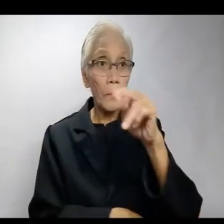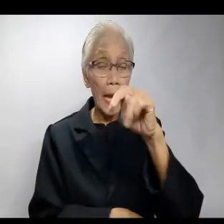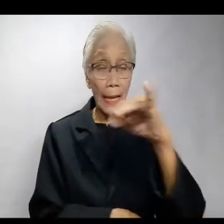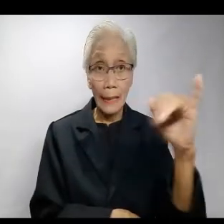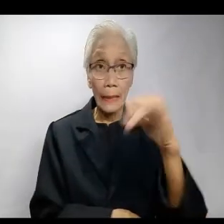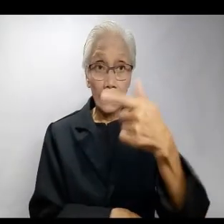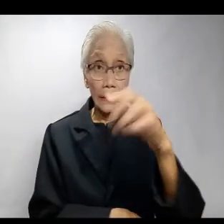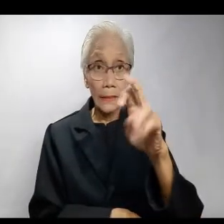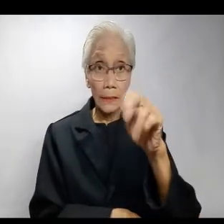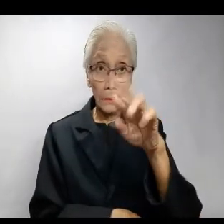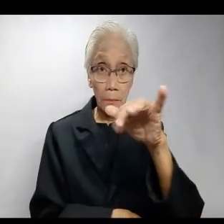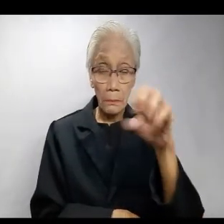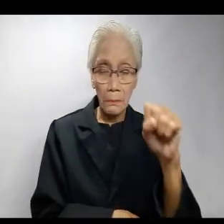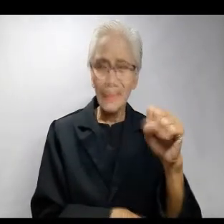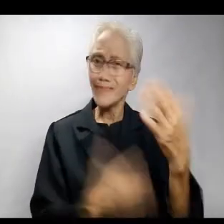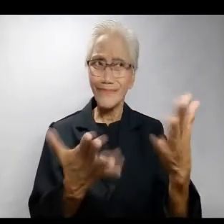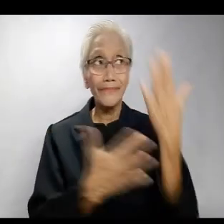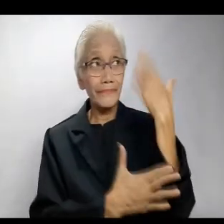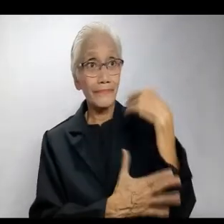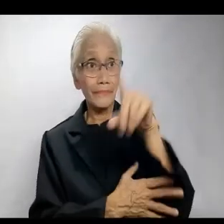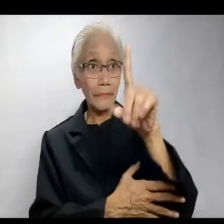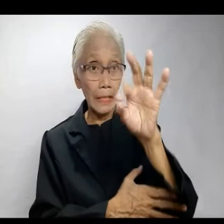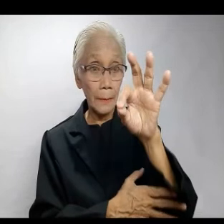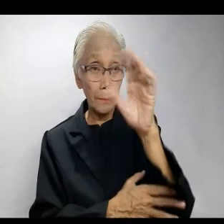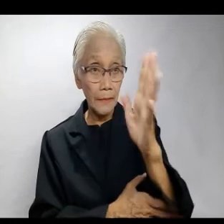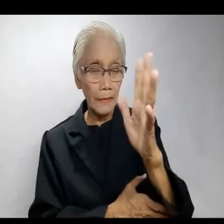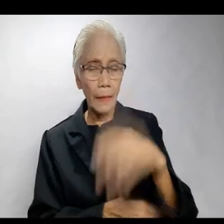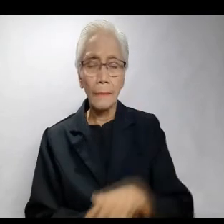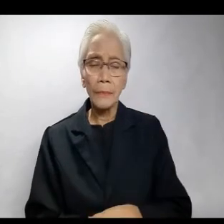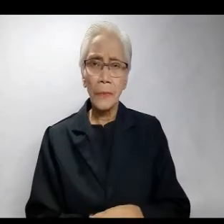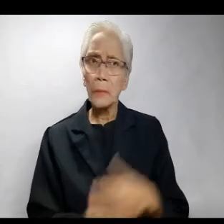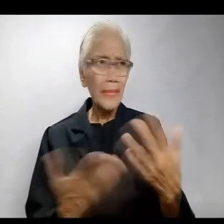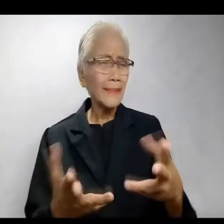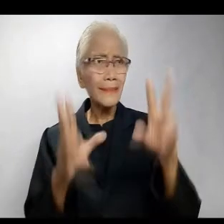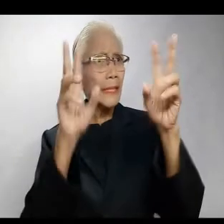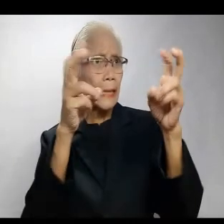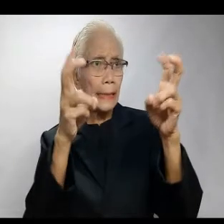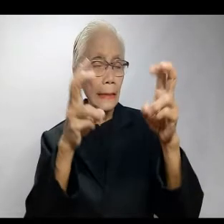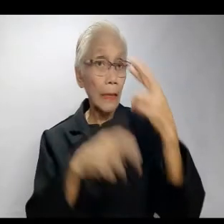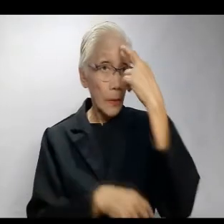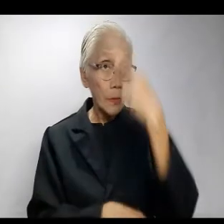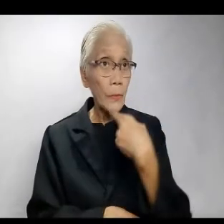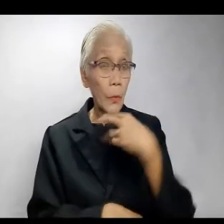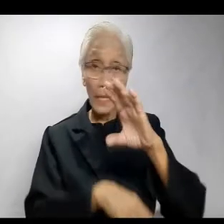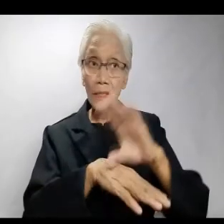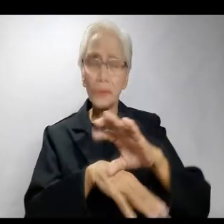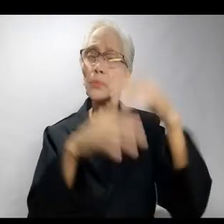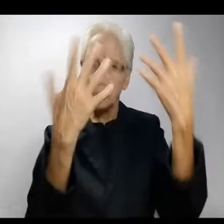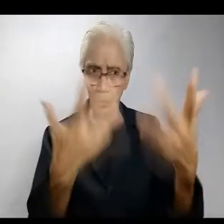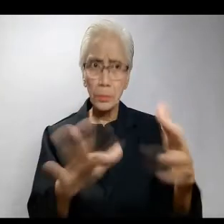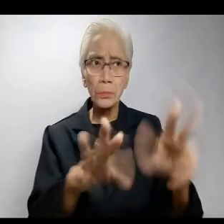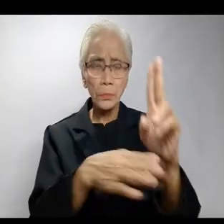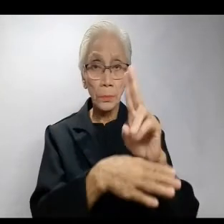Generis, published in August 12, 1950. However, the title Roman Church was already